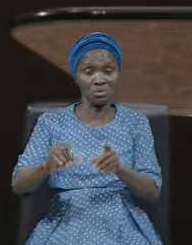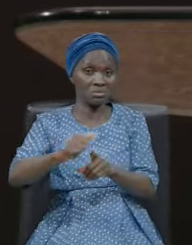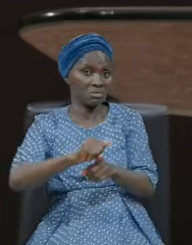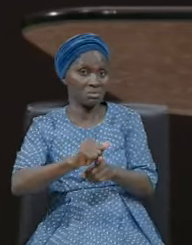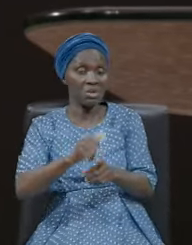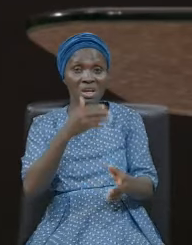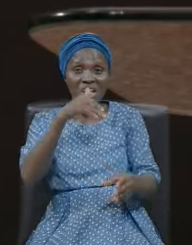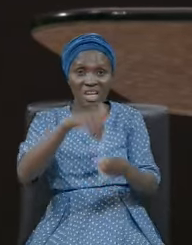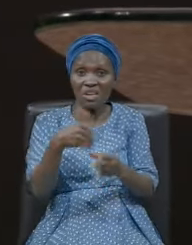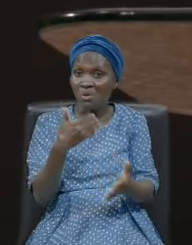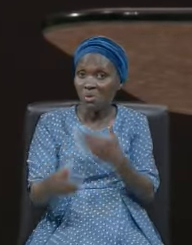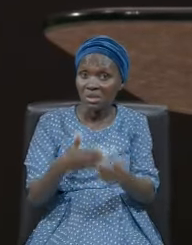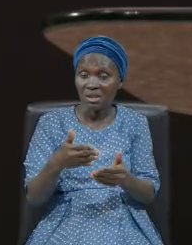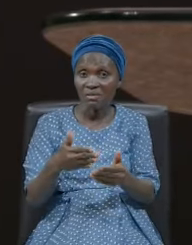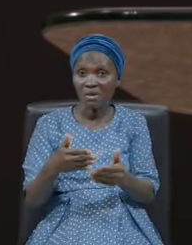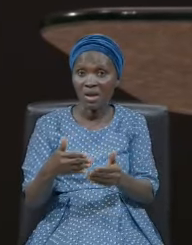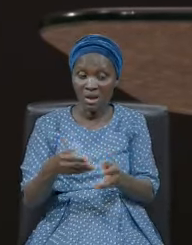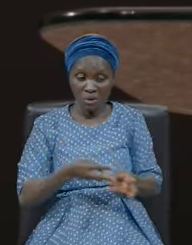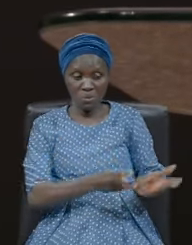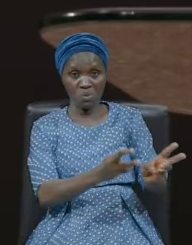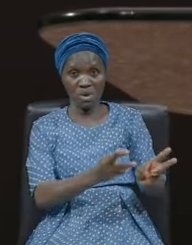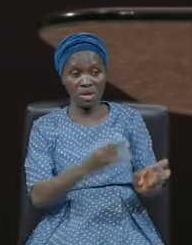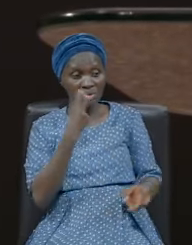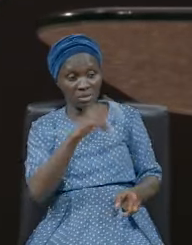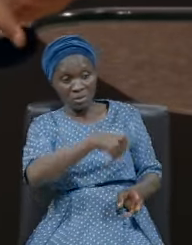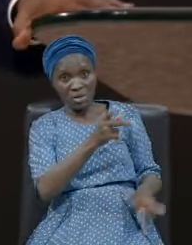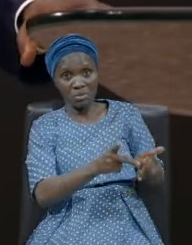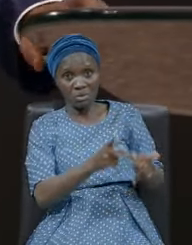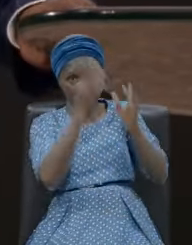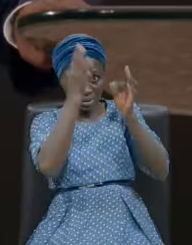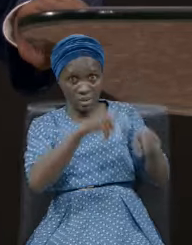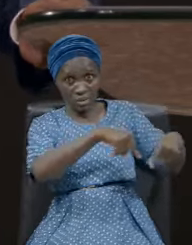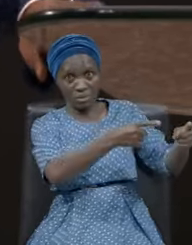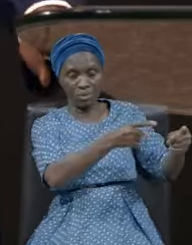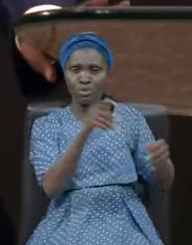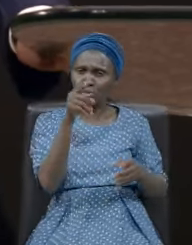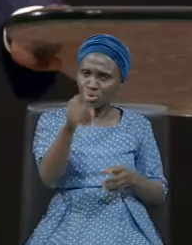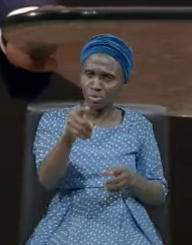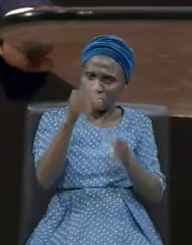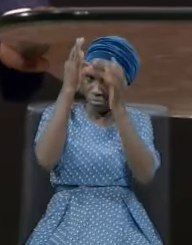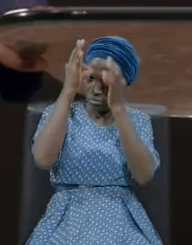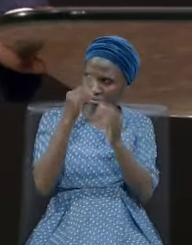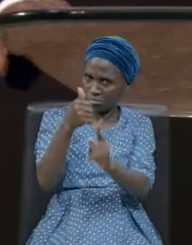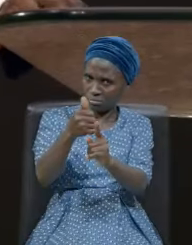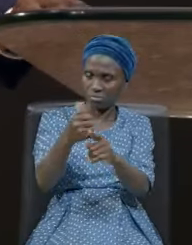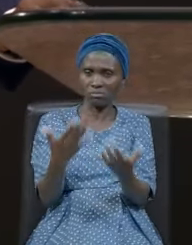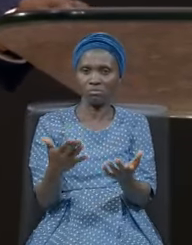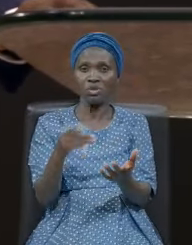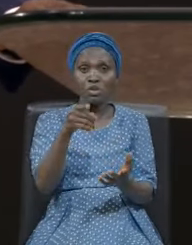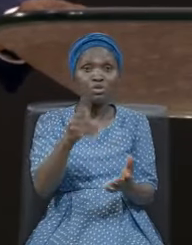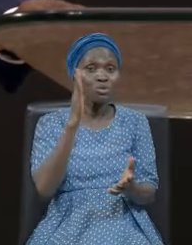whatever direction you see others go, make up your mind, you will